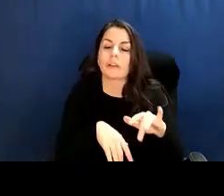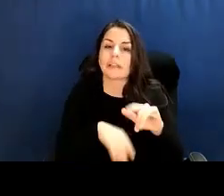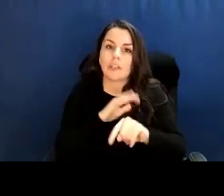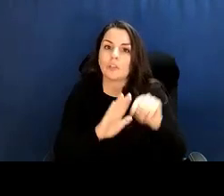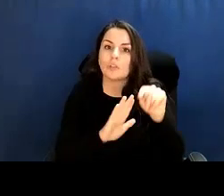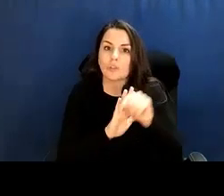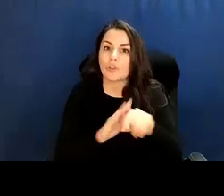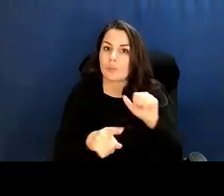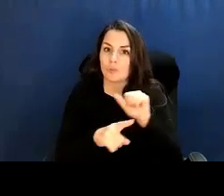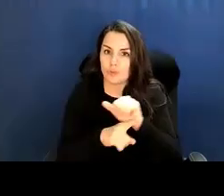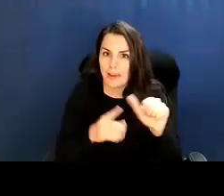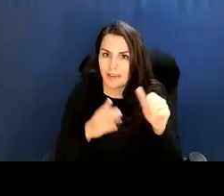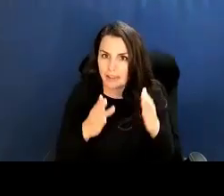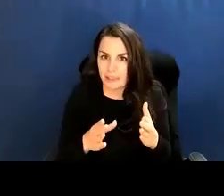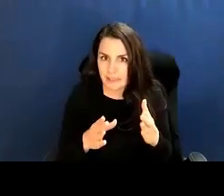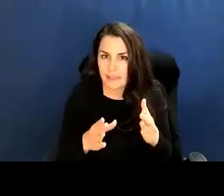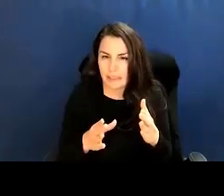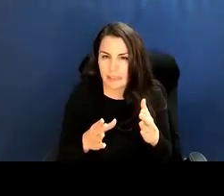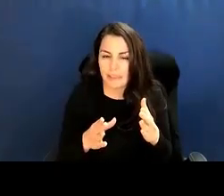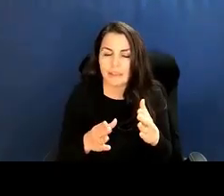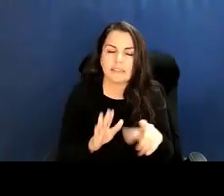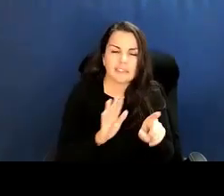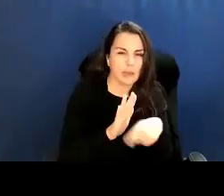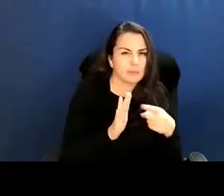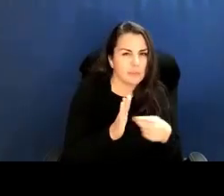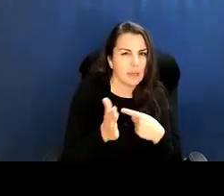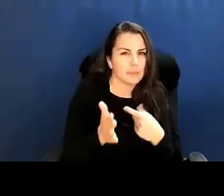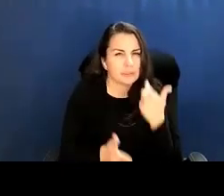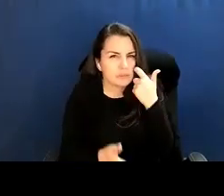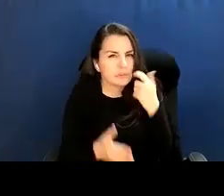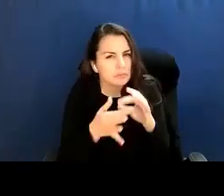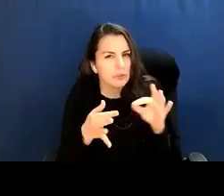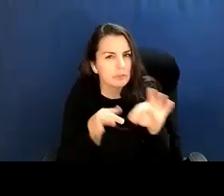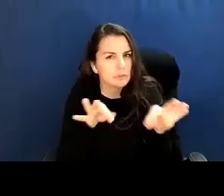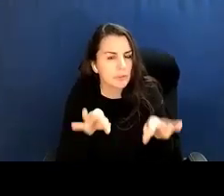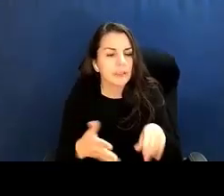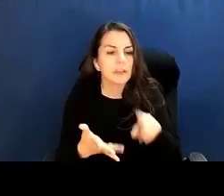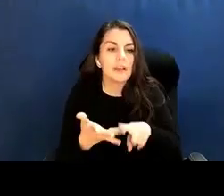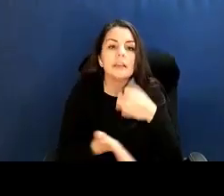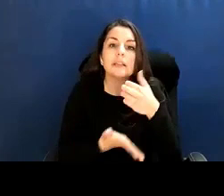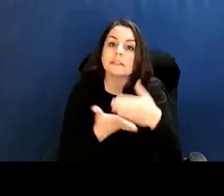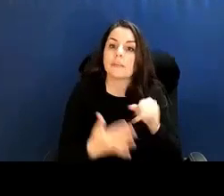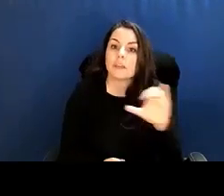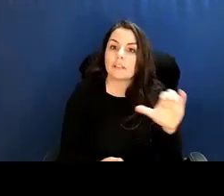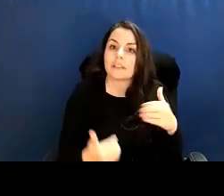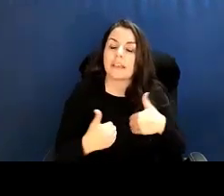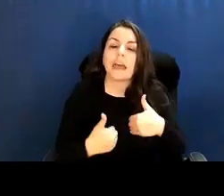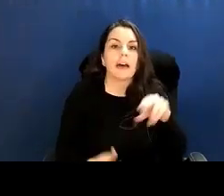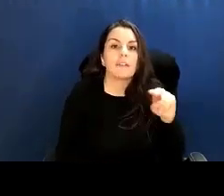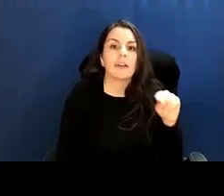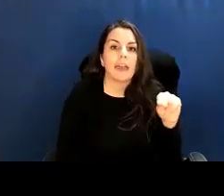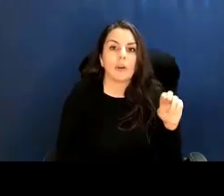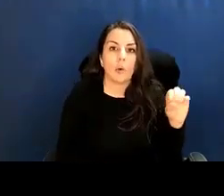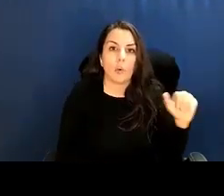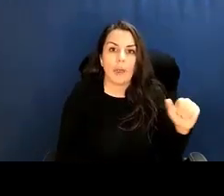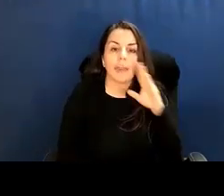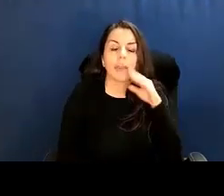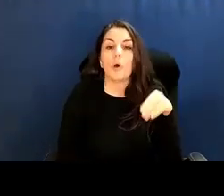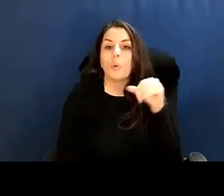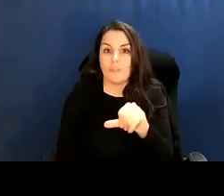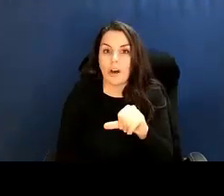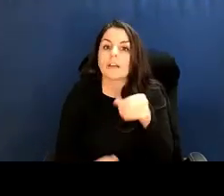course, if you don't submit a type 2 renewal, you have to submit a final RPPR